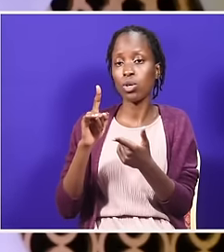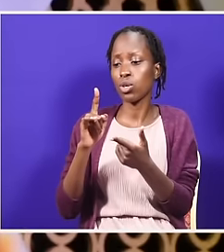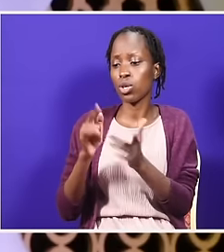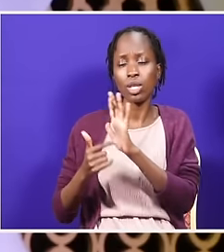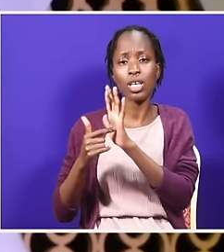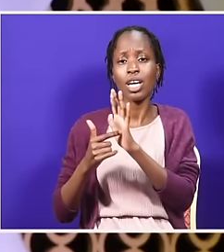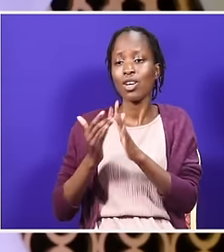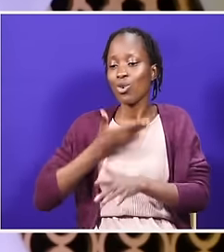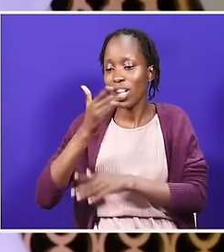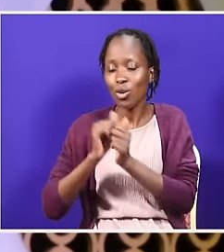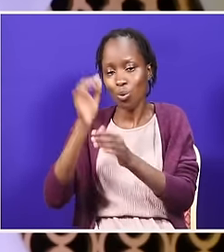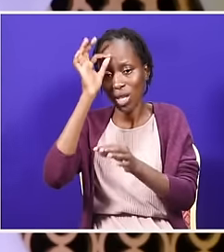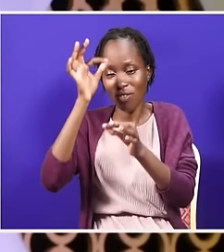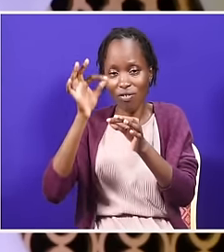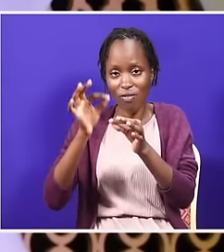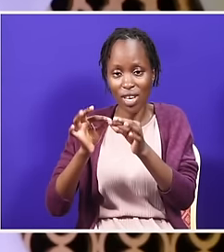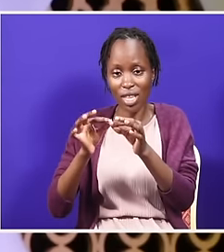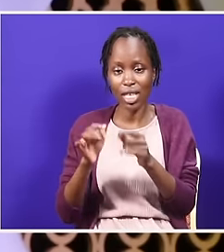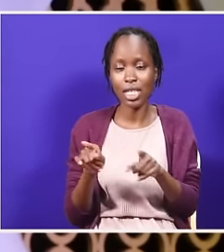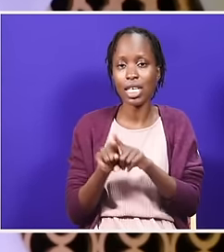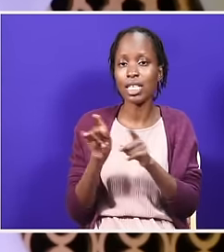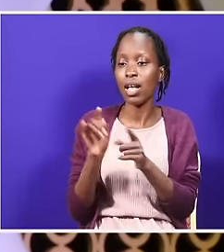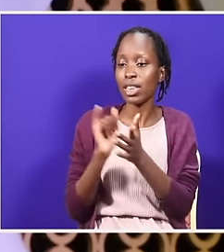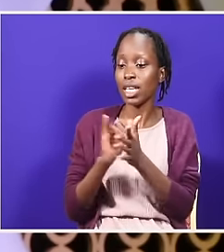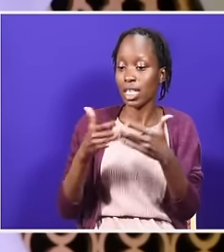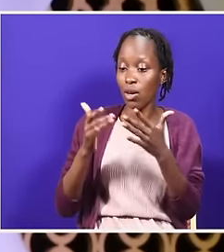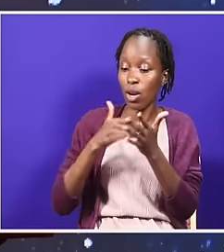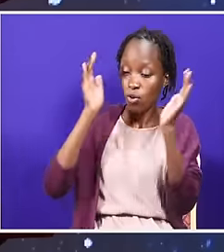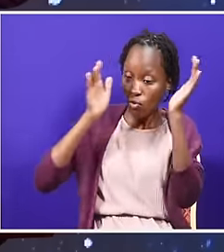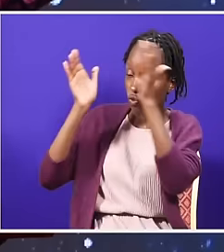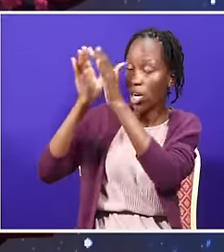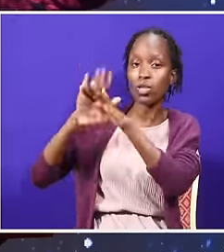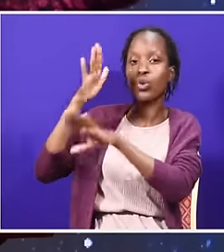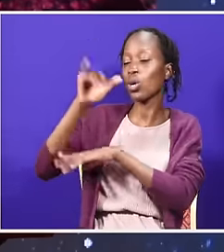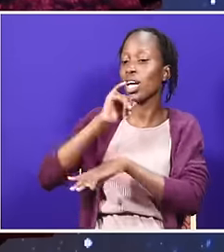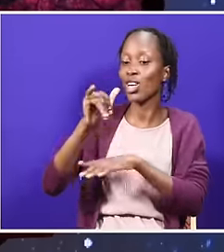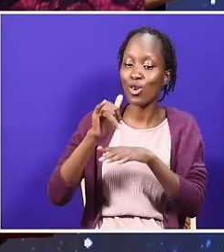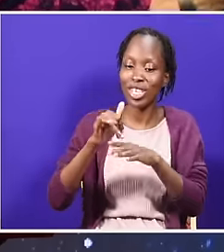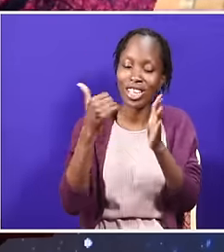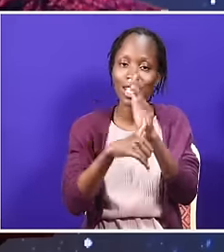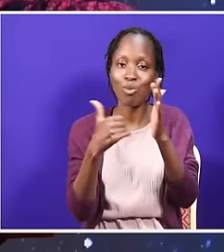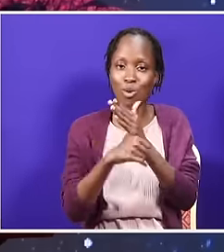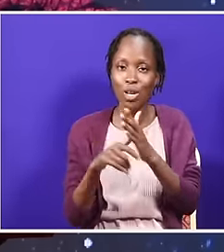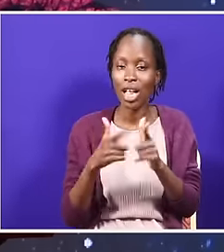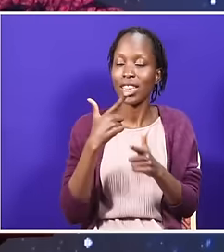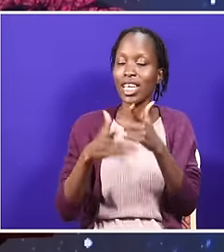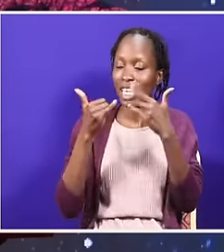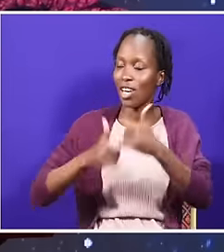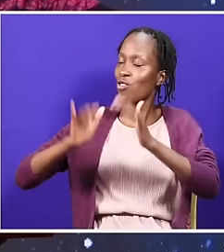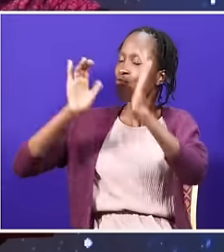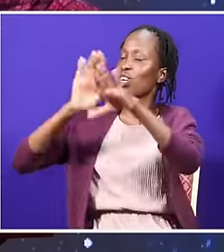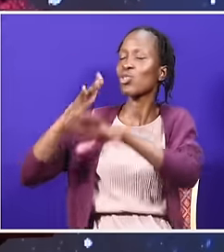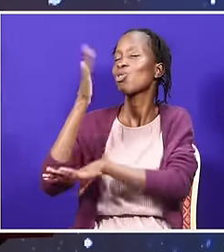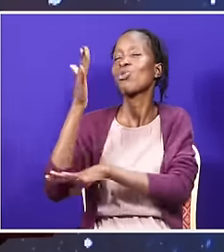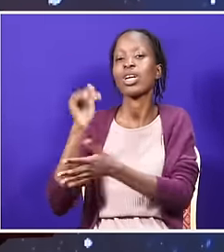faith. And that is how you take your eyes off the gun barrel and you put God back in the picture, and suddenly you have the bigger